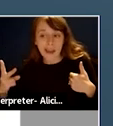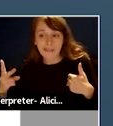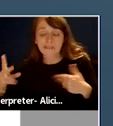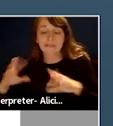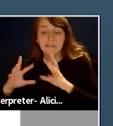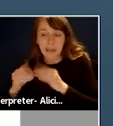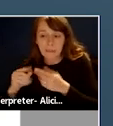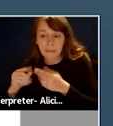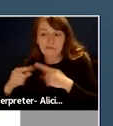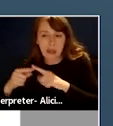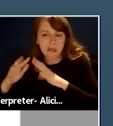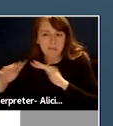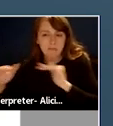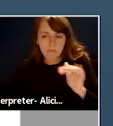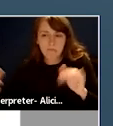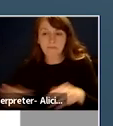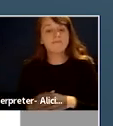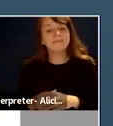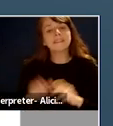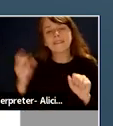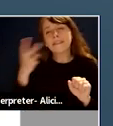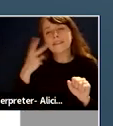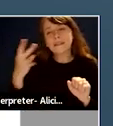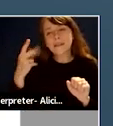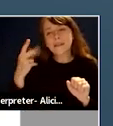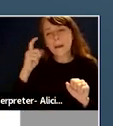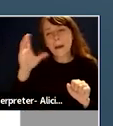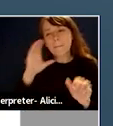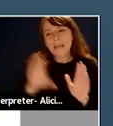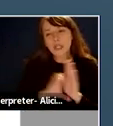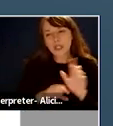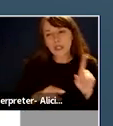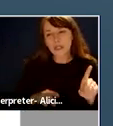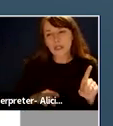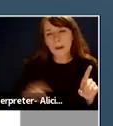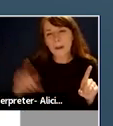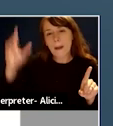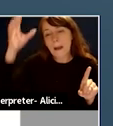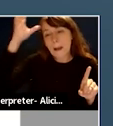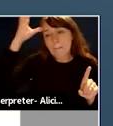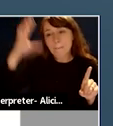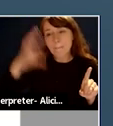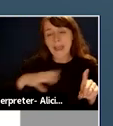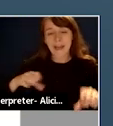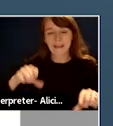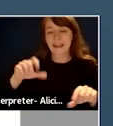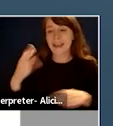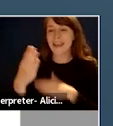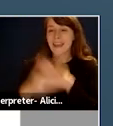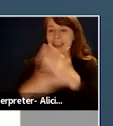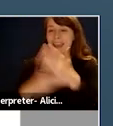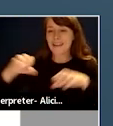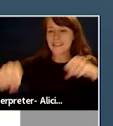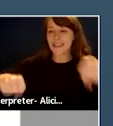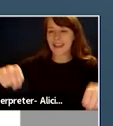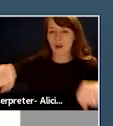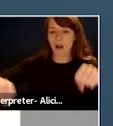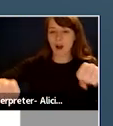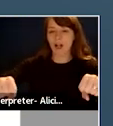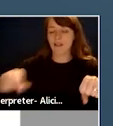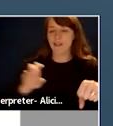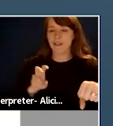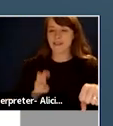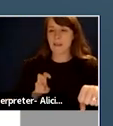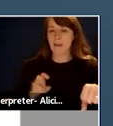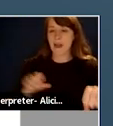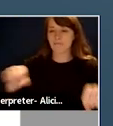looking at a photo right now of a gentleman riding a hand cycle. It's on the Ashuwitokook Rail Trail out in the Berkshires. And I just wanted to share the programs we